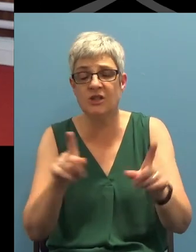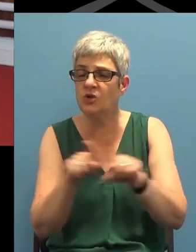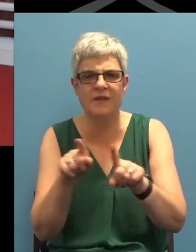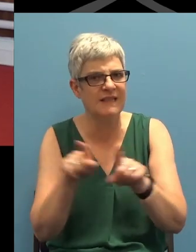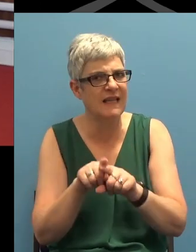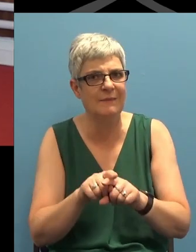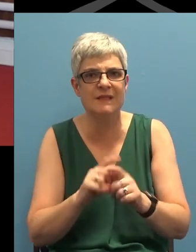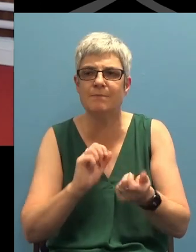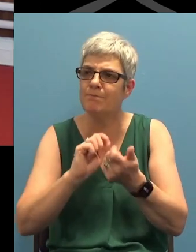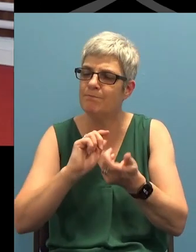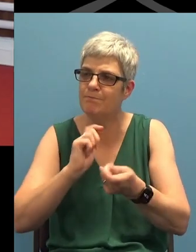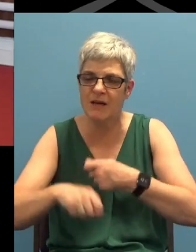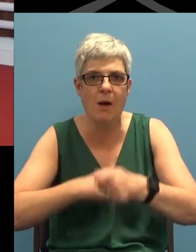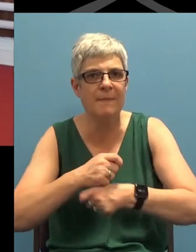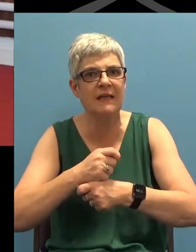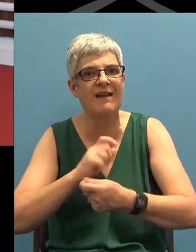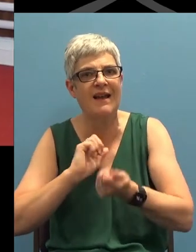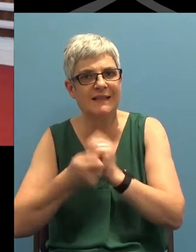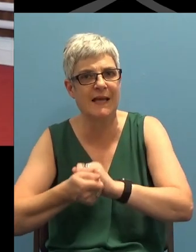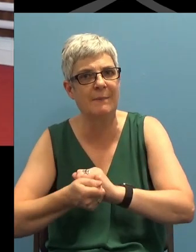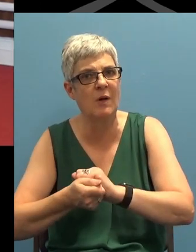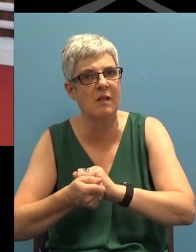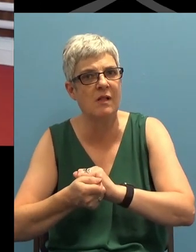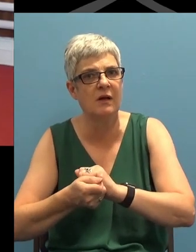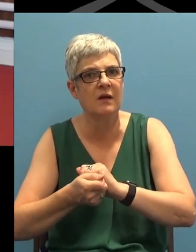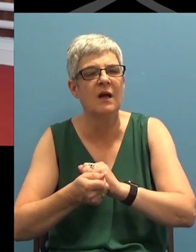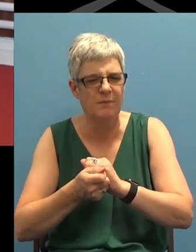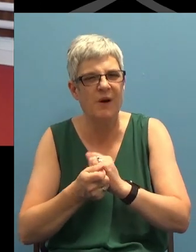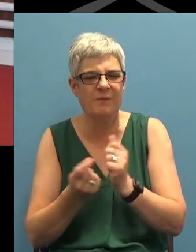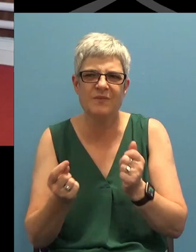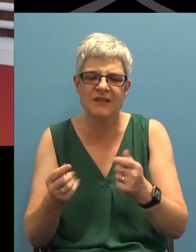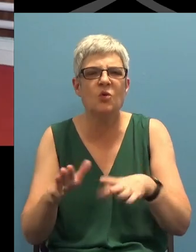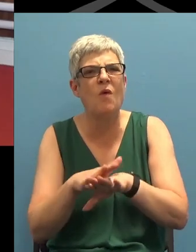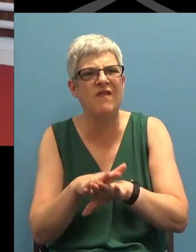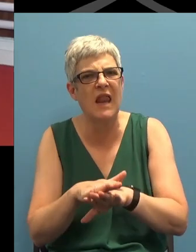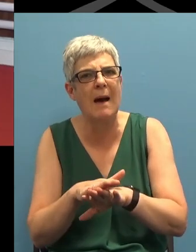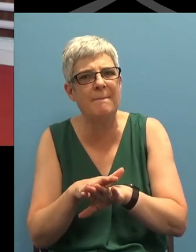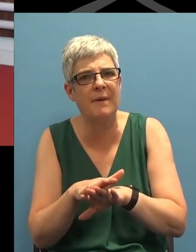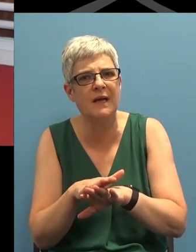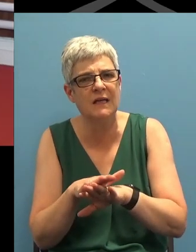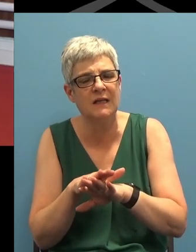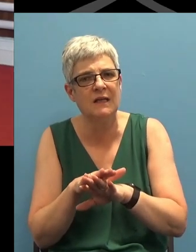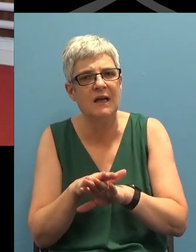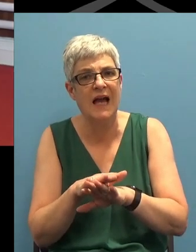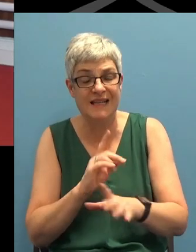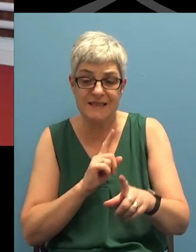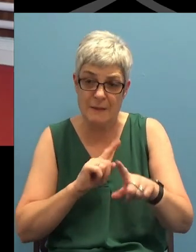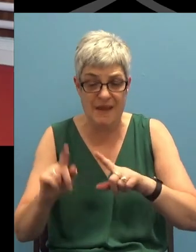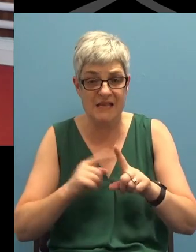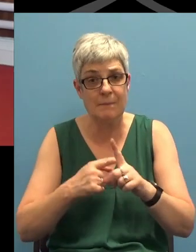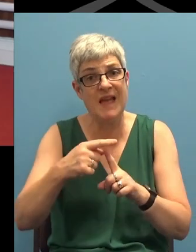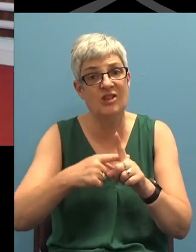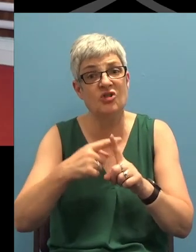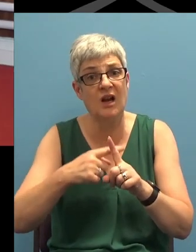becoming a disciple, but there is an overlap, and it is the best measurement we have.